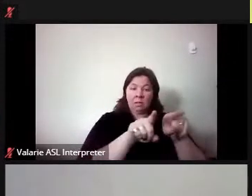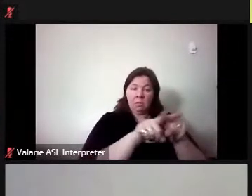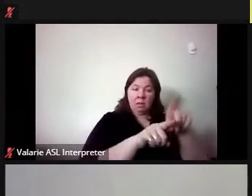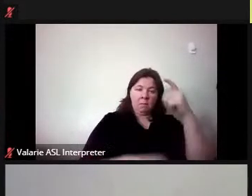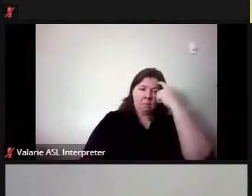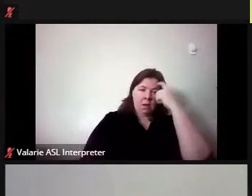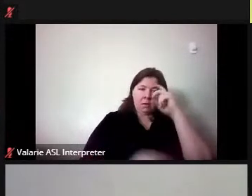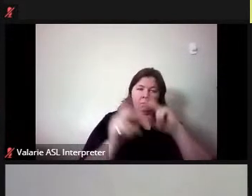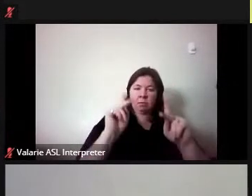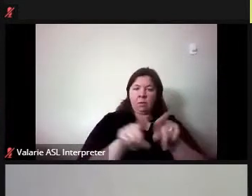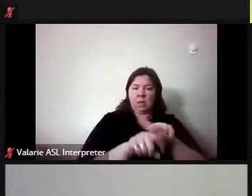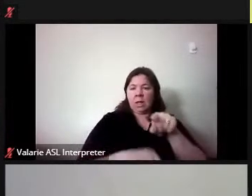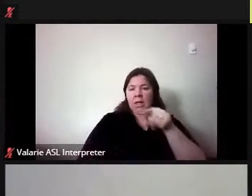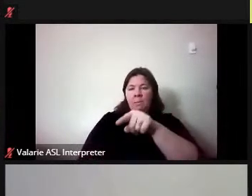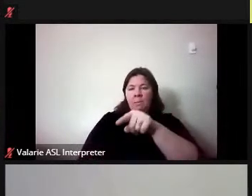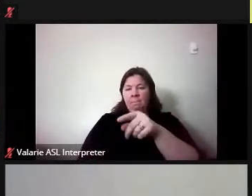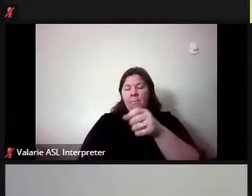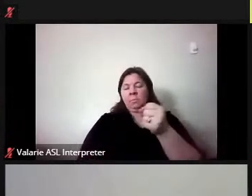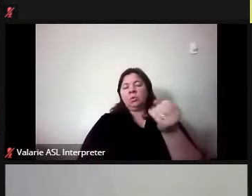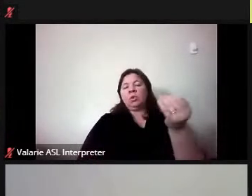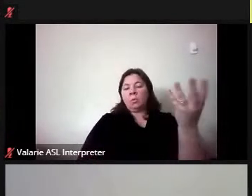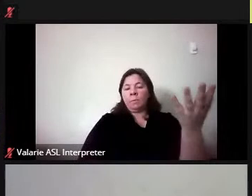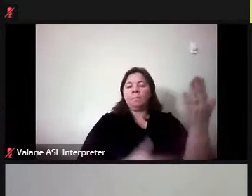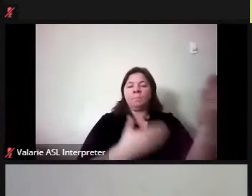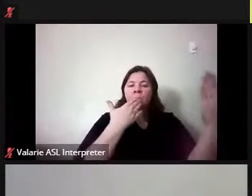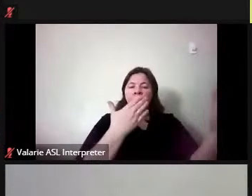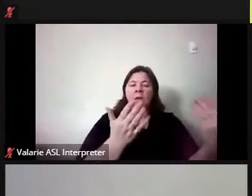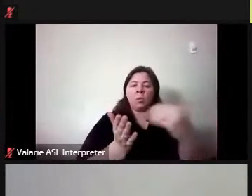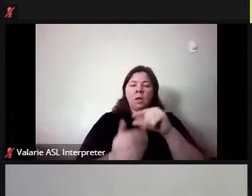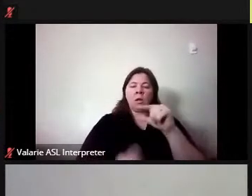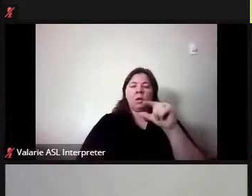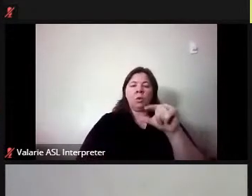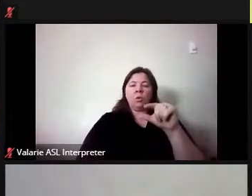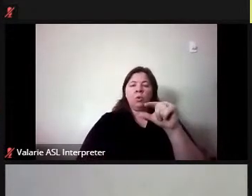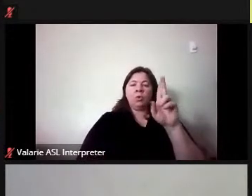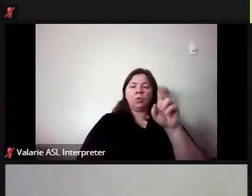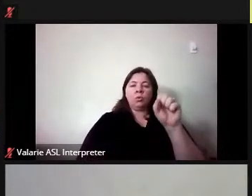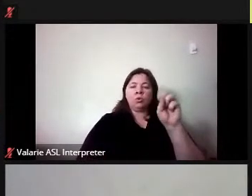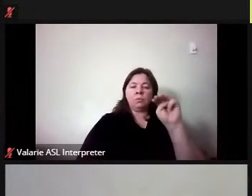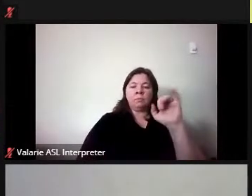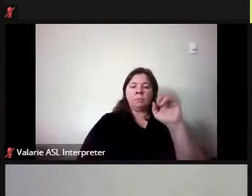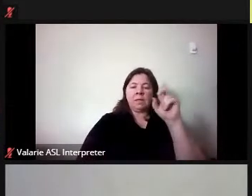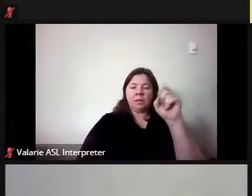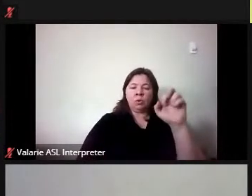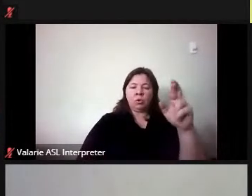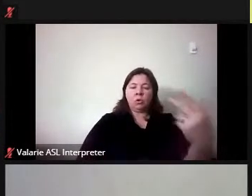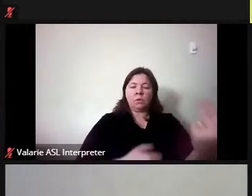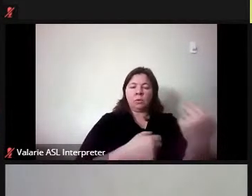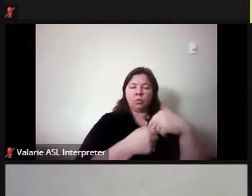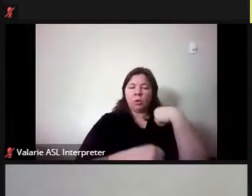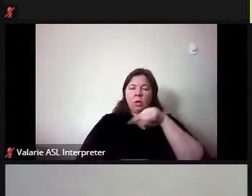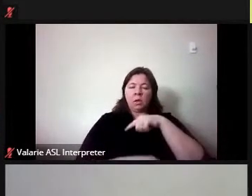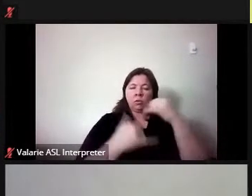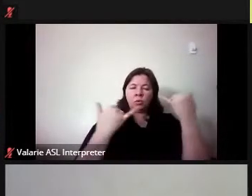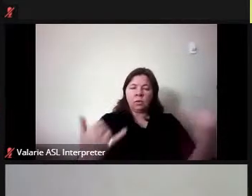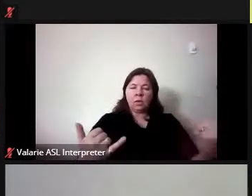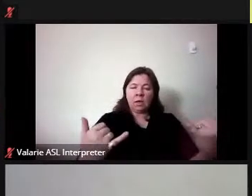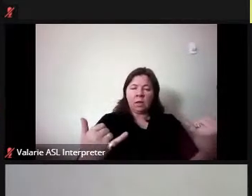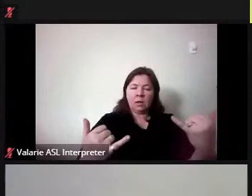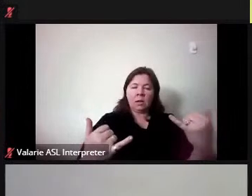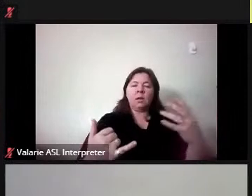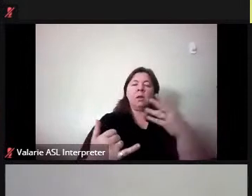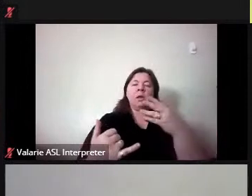people. So thank you again, GURSMINDER, for coming on and sharing with us and giving us another aspect